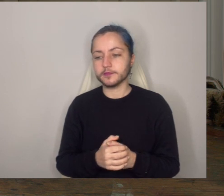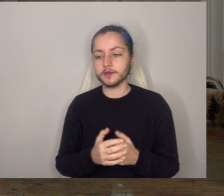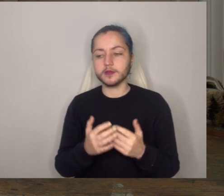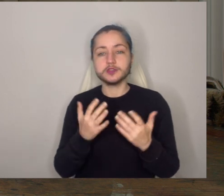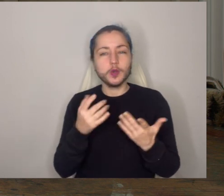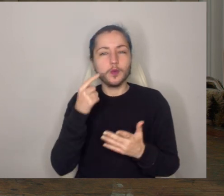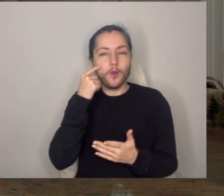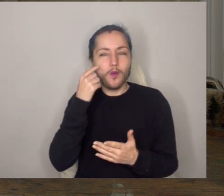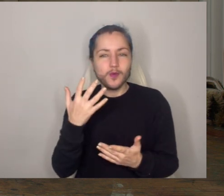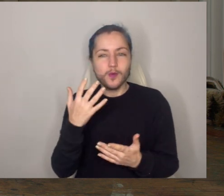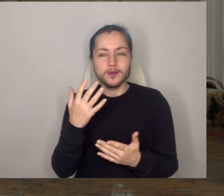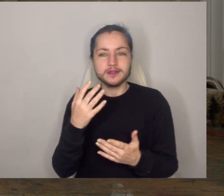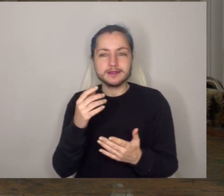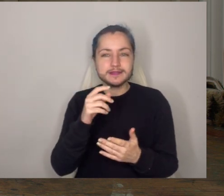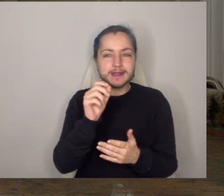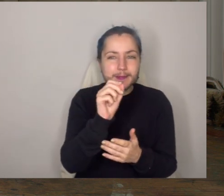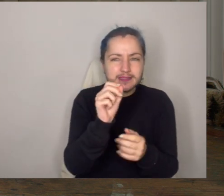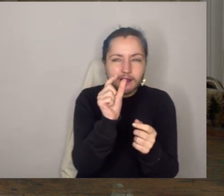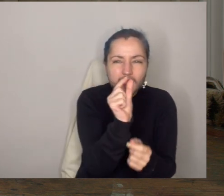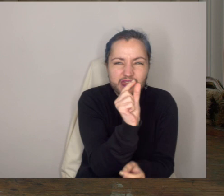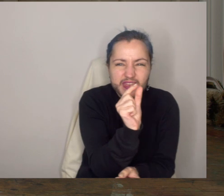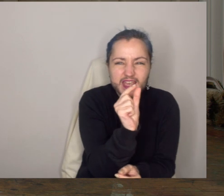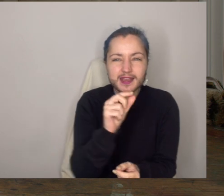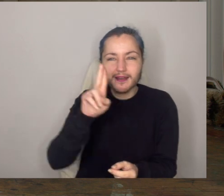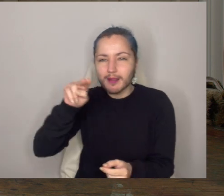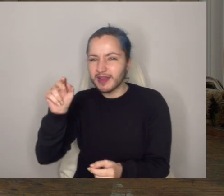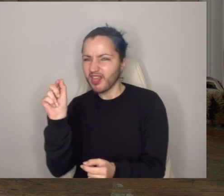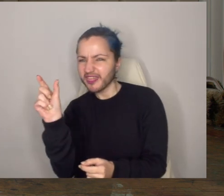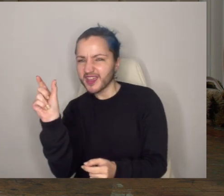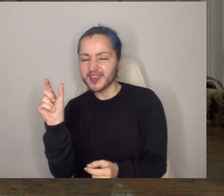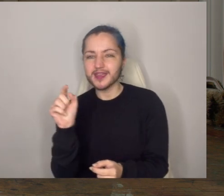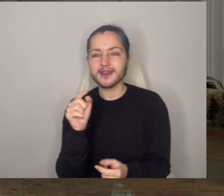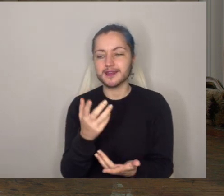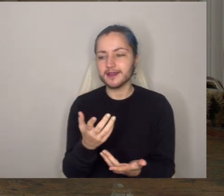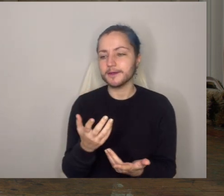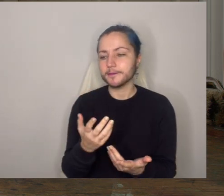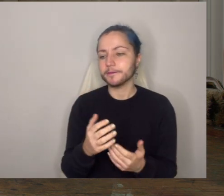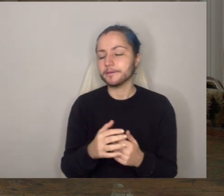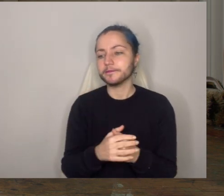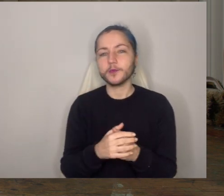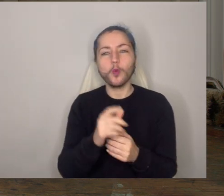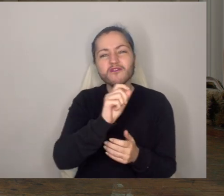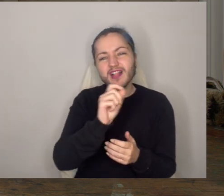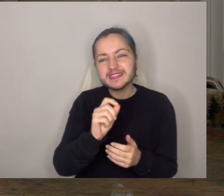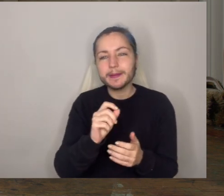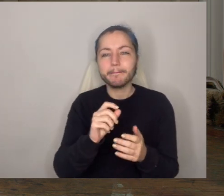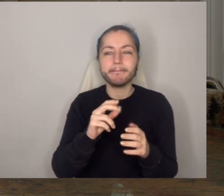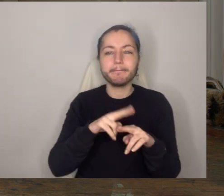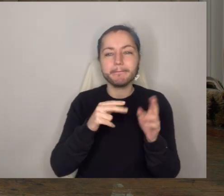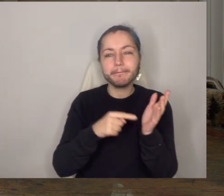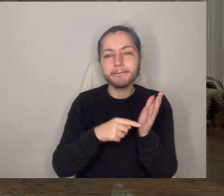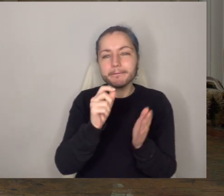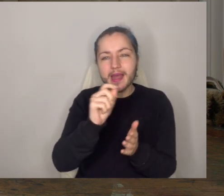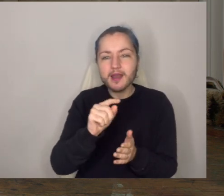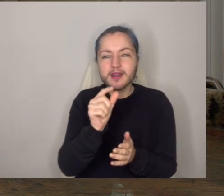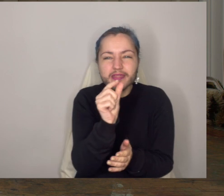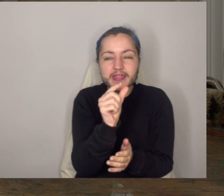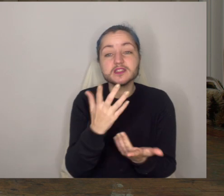possible. This is an example of a blue one I did with a crayon. So you can see it has quite a